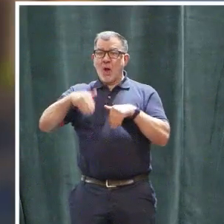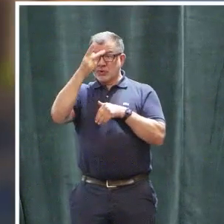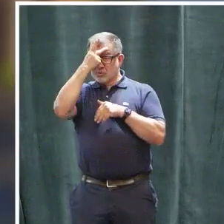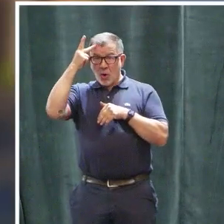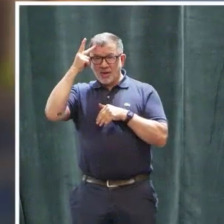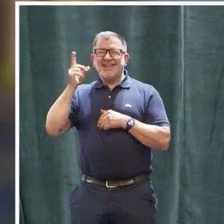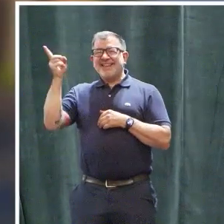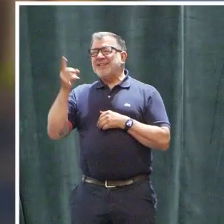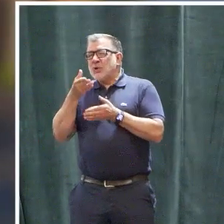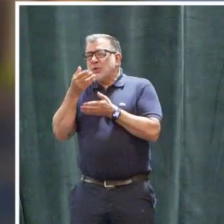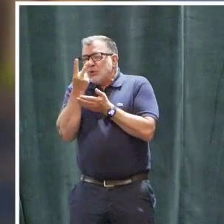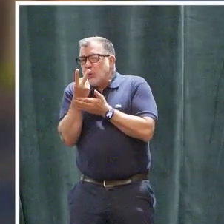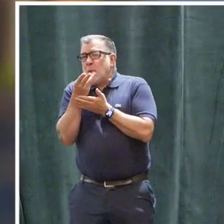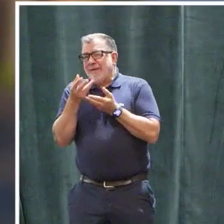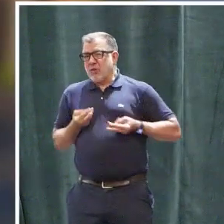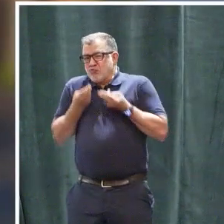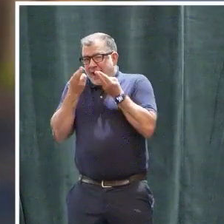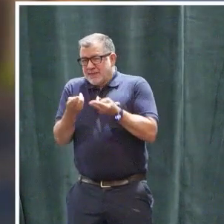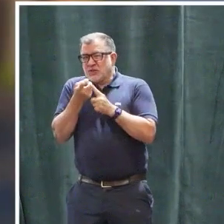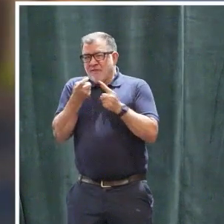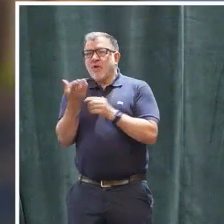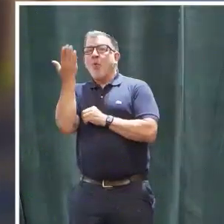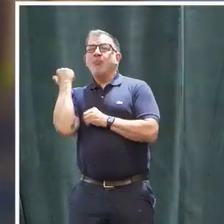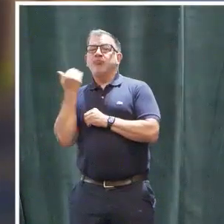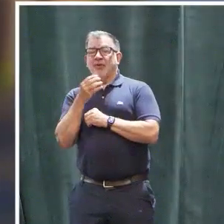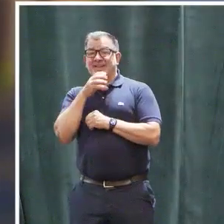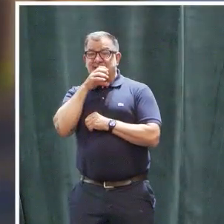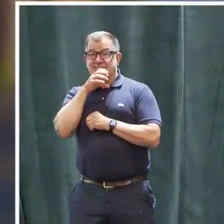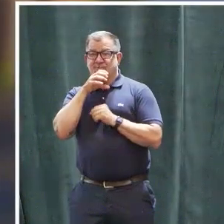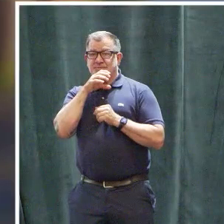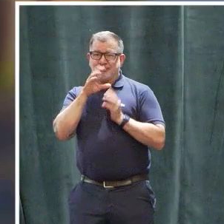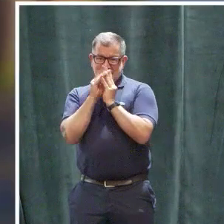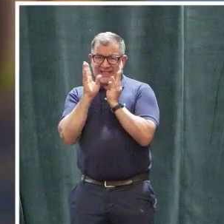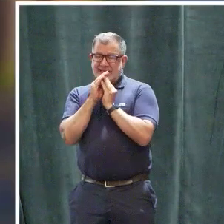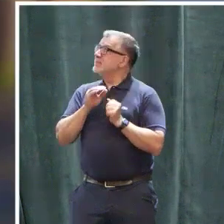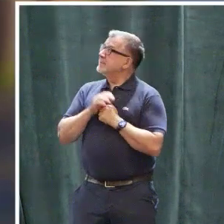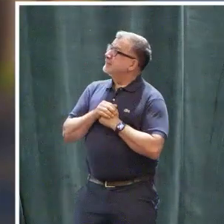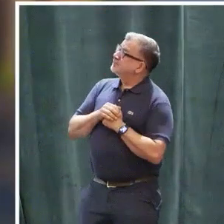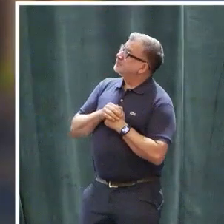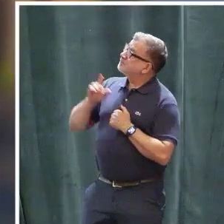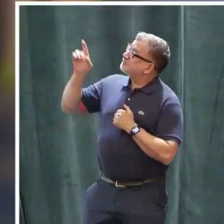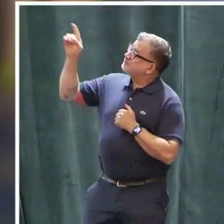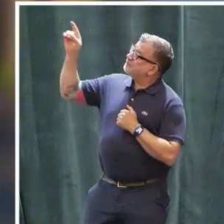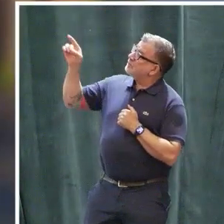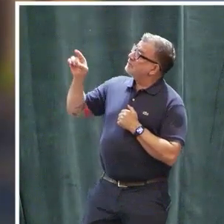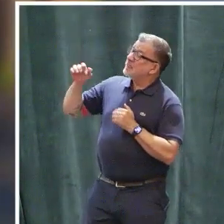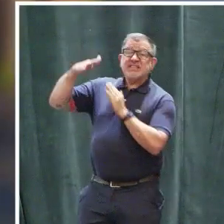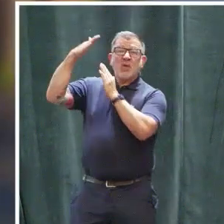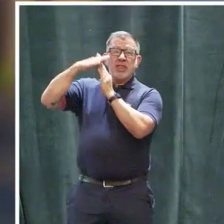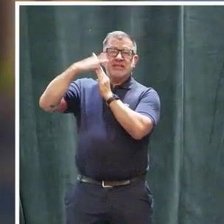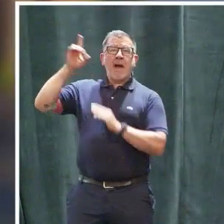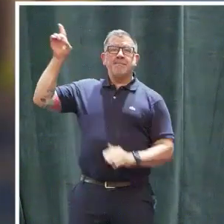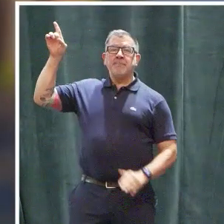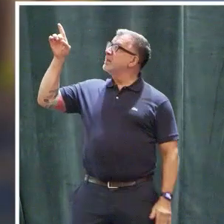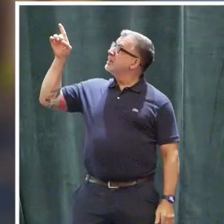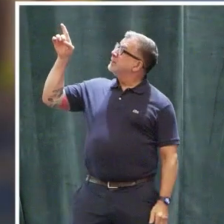previous meetings. And then some of the design development that went in on these additional meetings. So in the top, you can